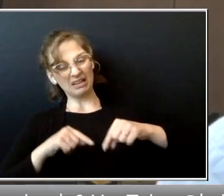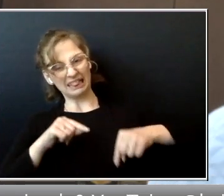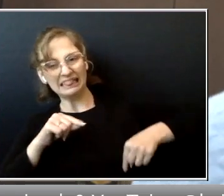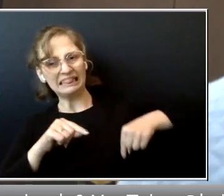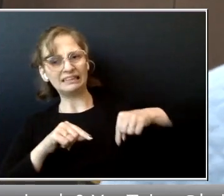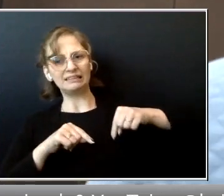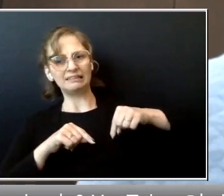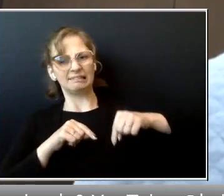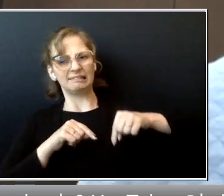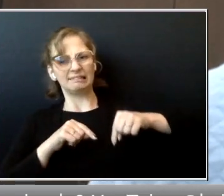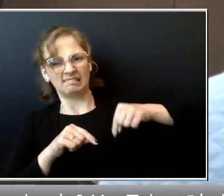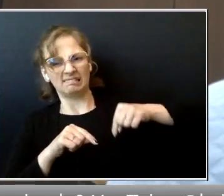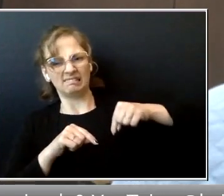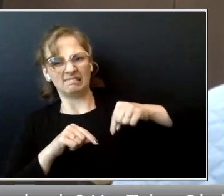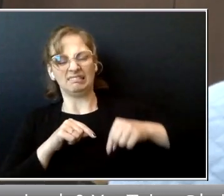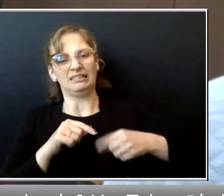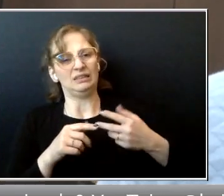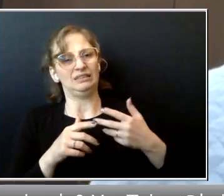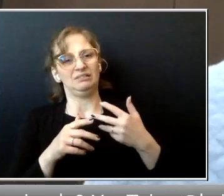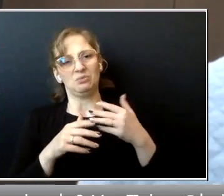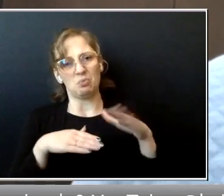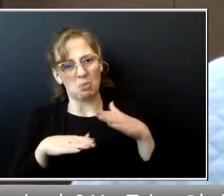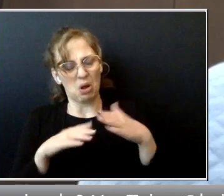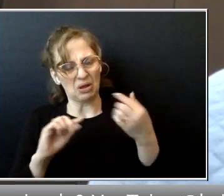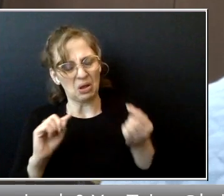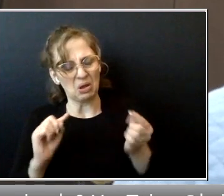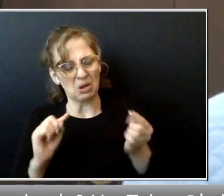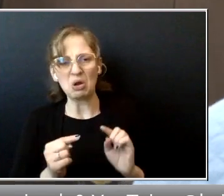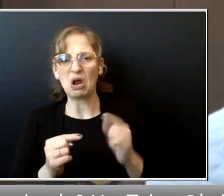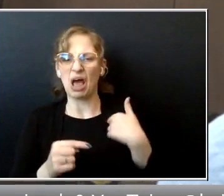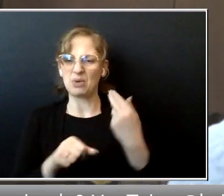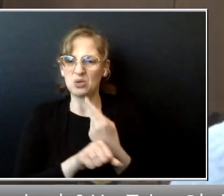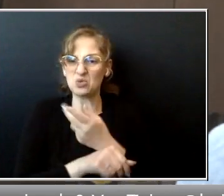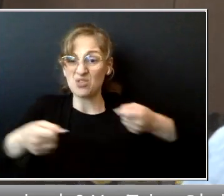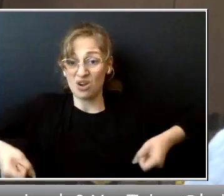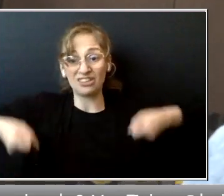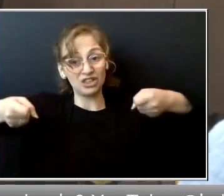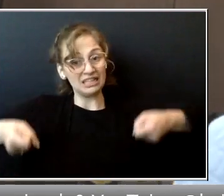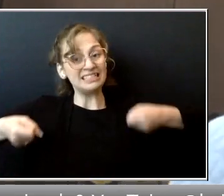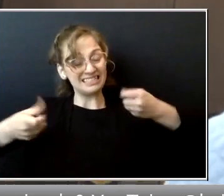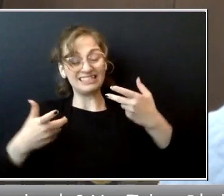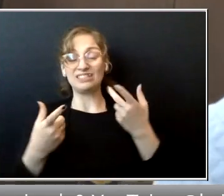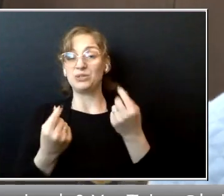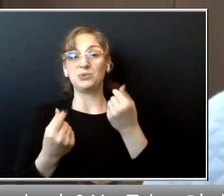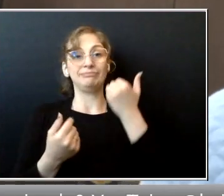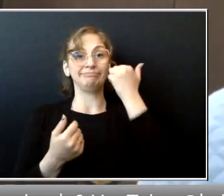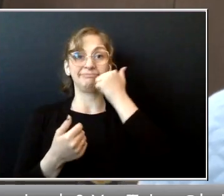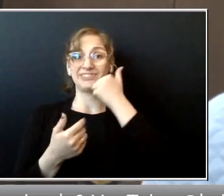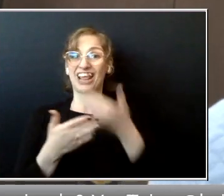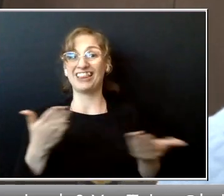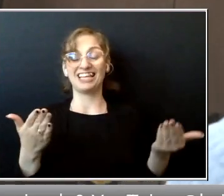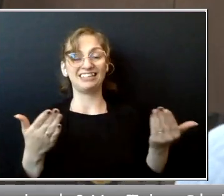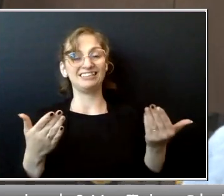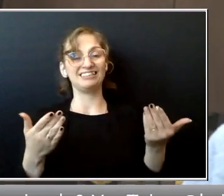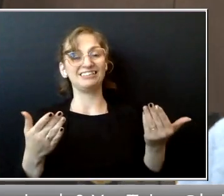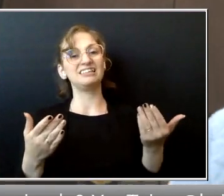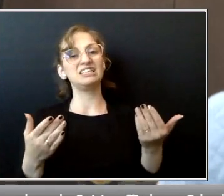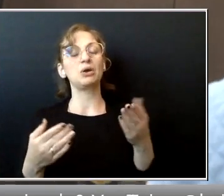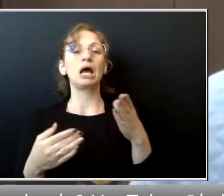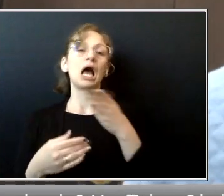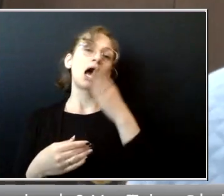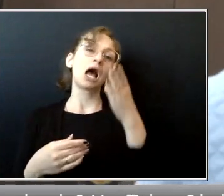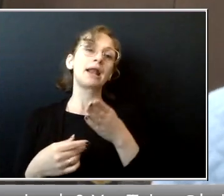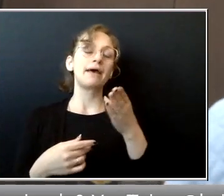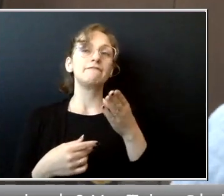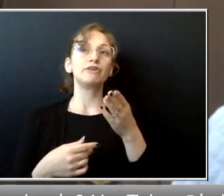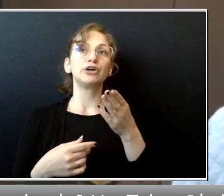I was using some crutches to kind of help get through my daily tasks. So I never switched pants,